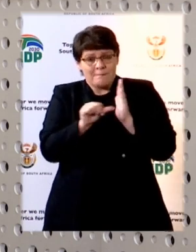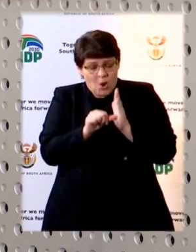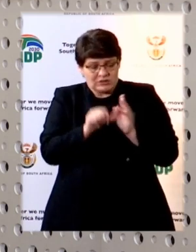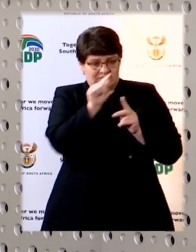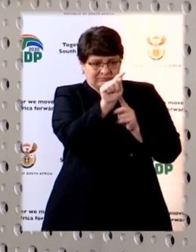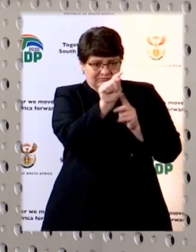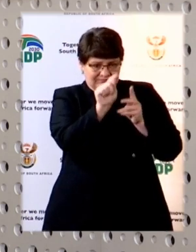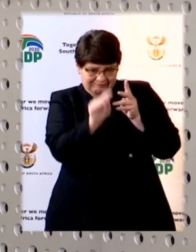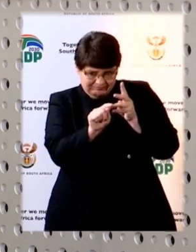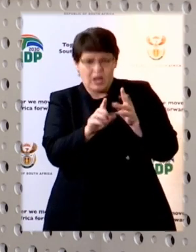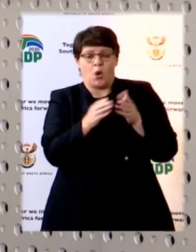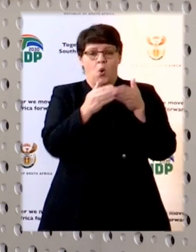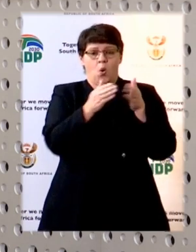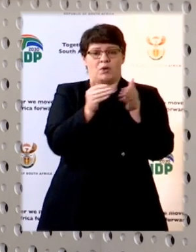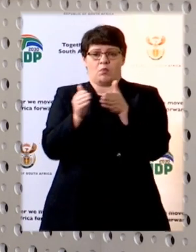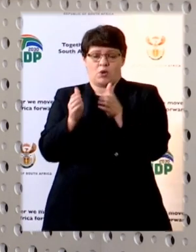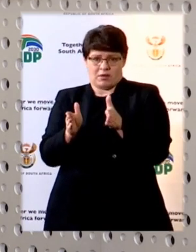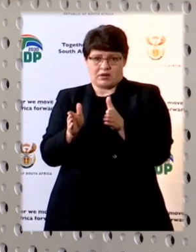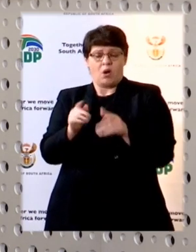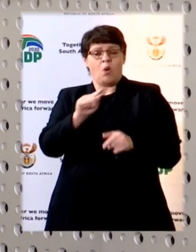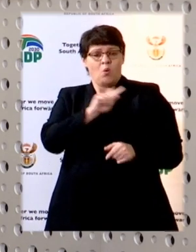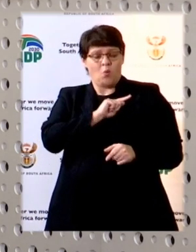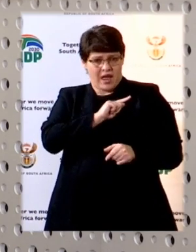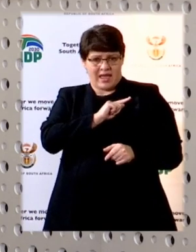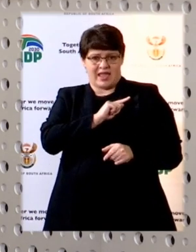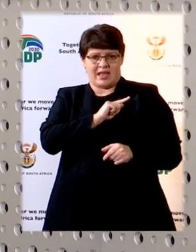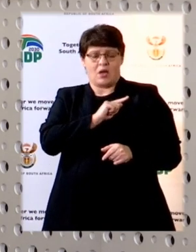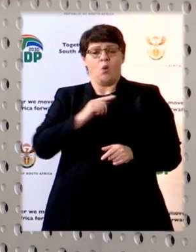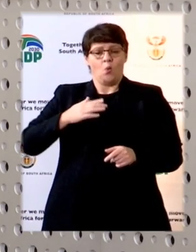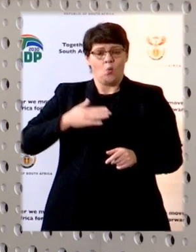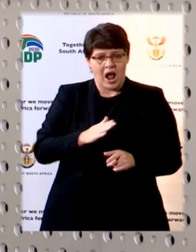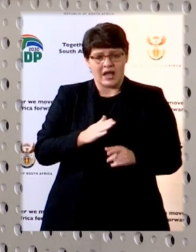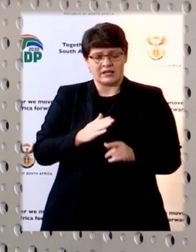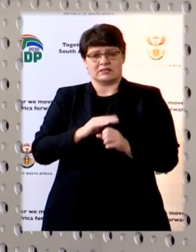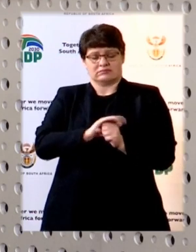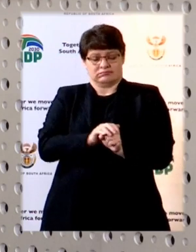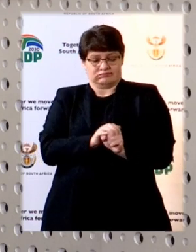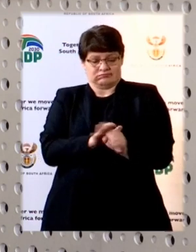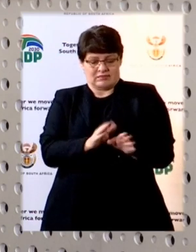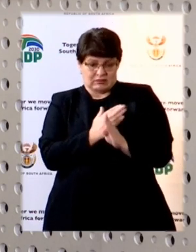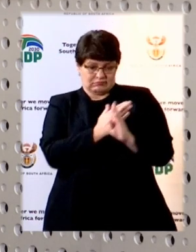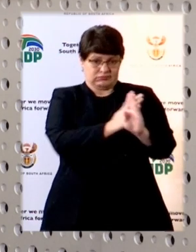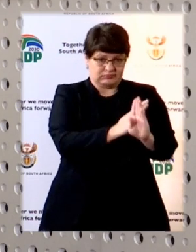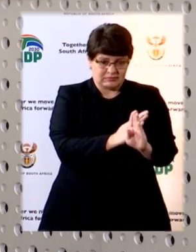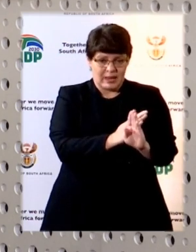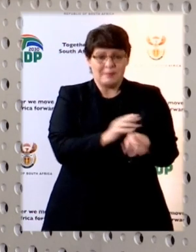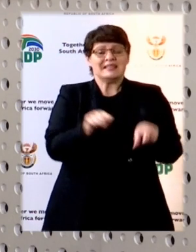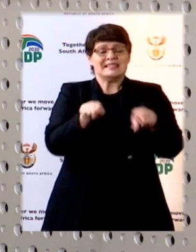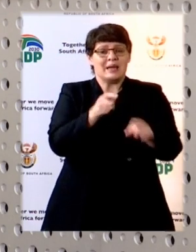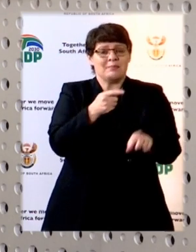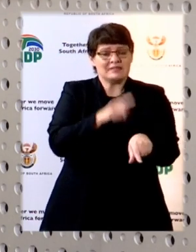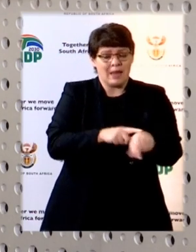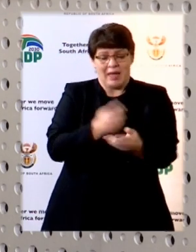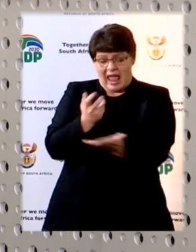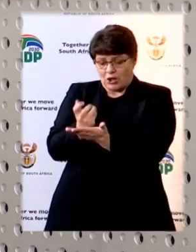areas with a view to deepening the fight against COVID-19 whilst rebuilding the